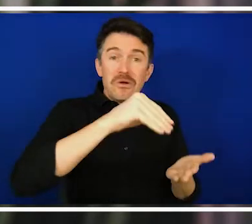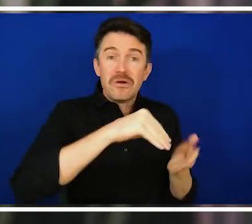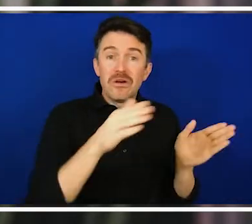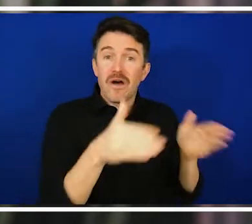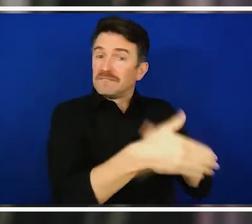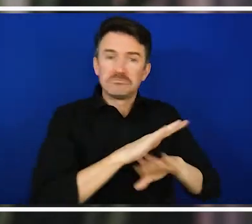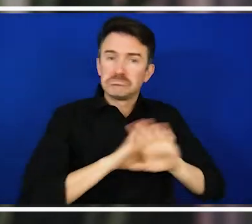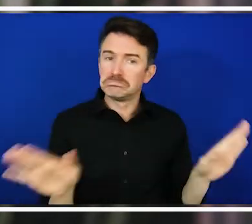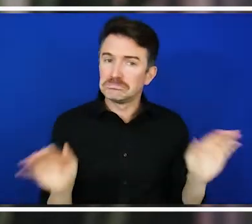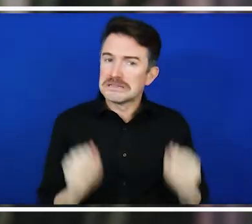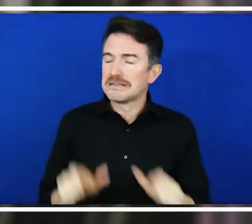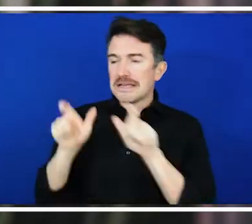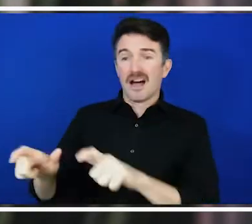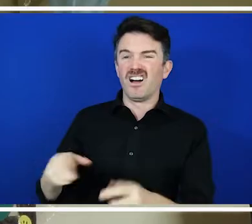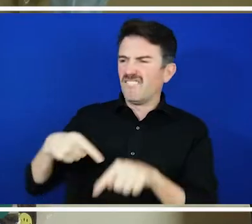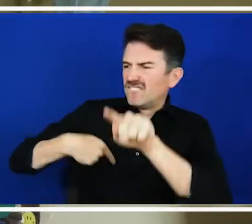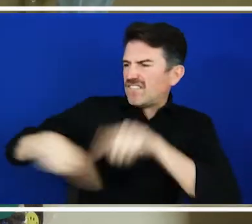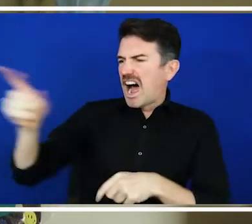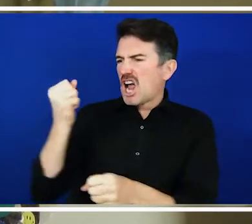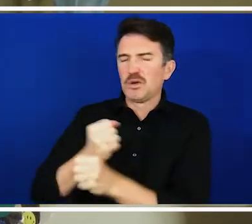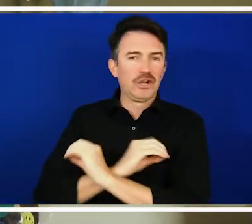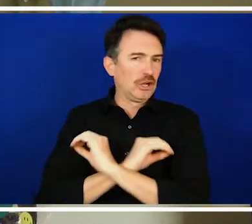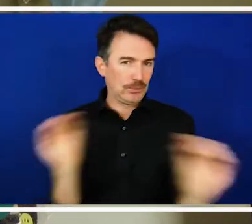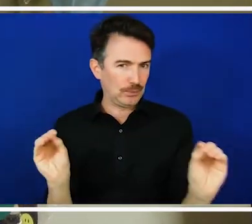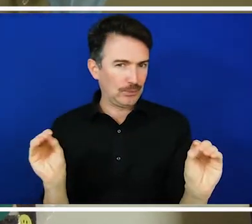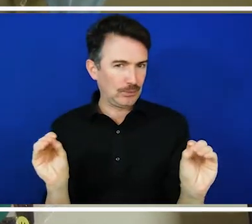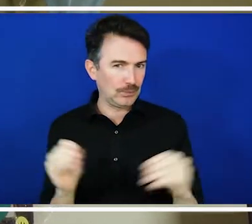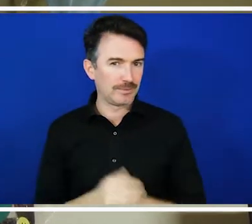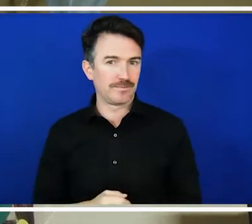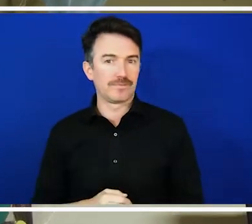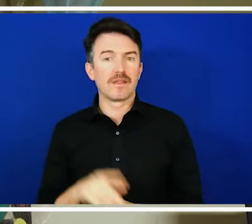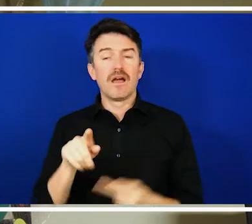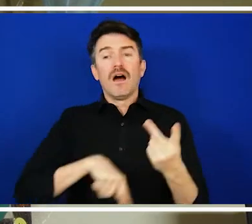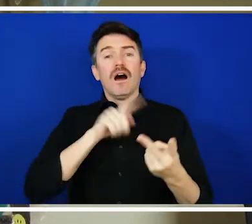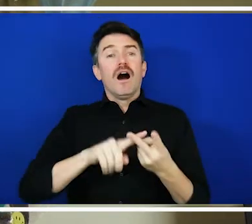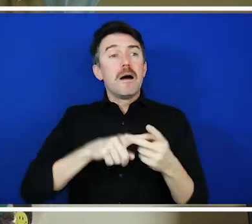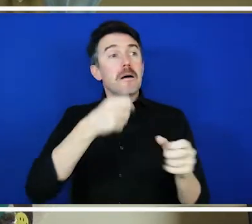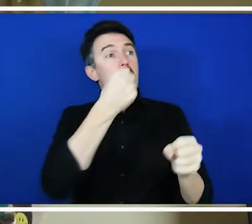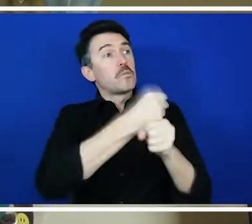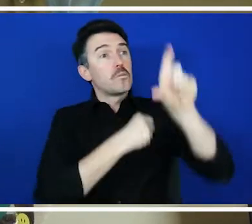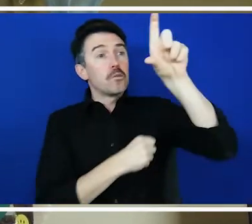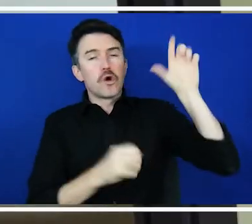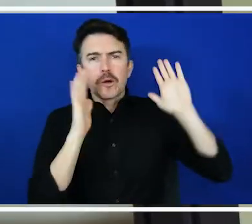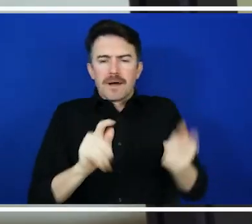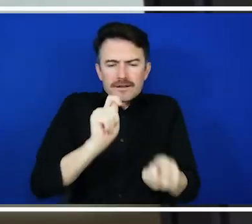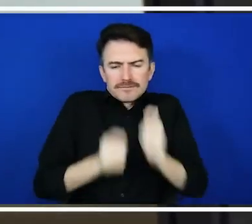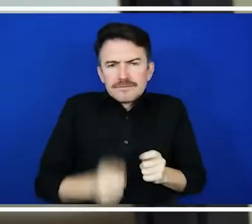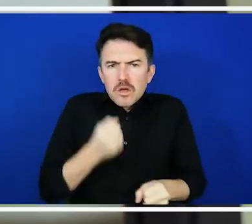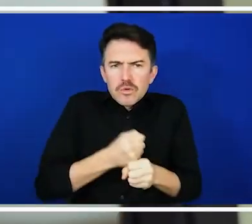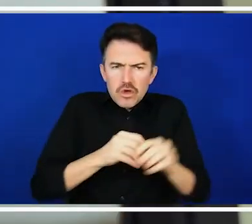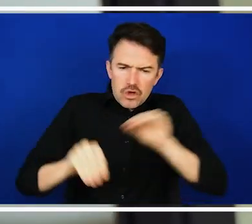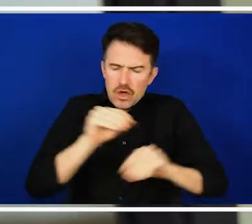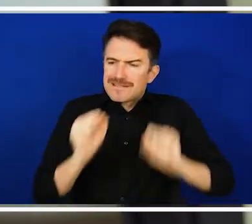that they can't be fired from their jobs, and that reasonable adjustments be made for people so they can work from